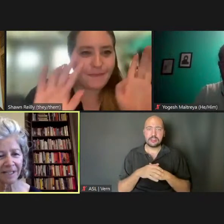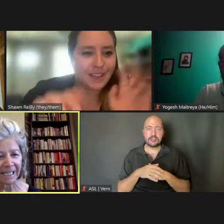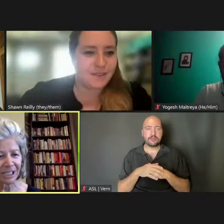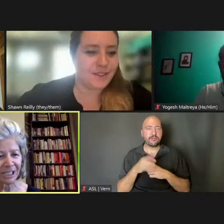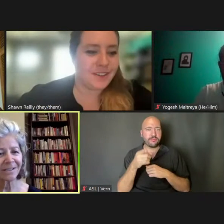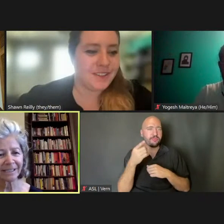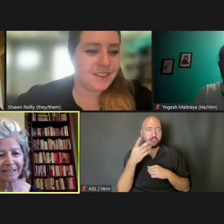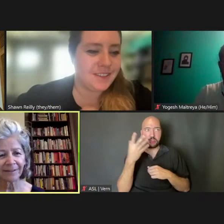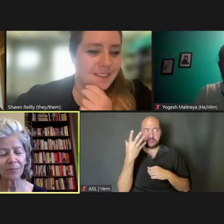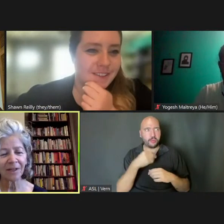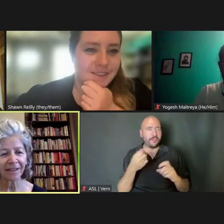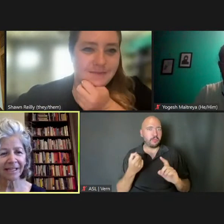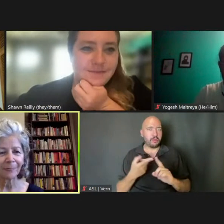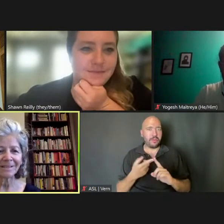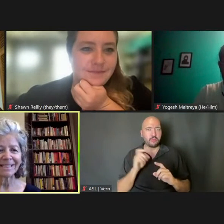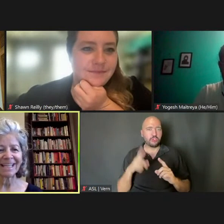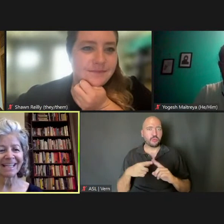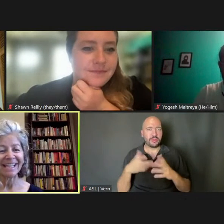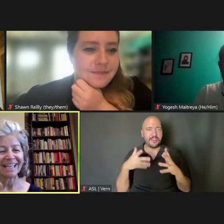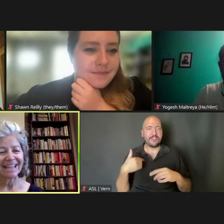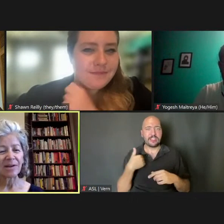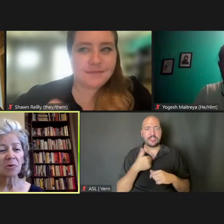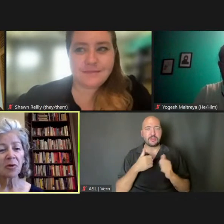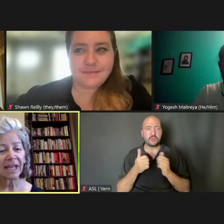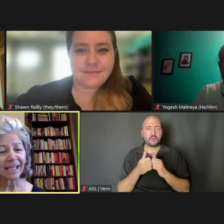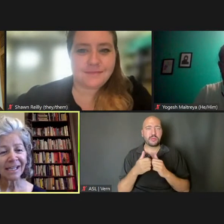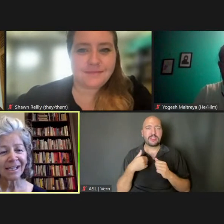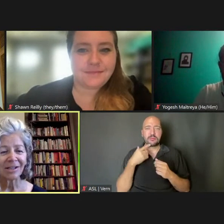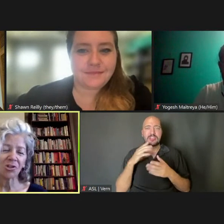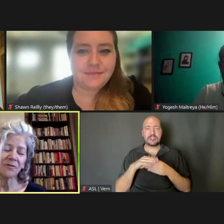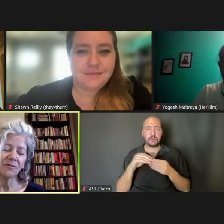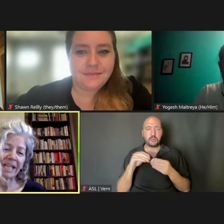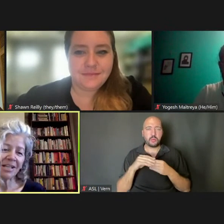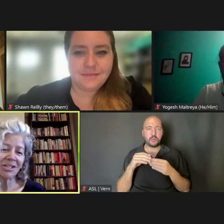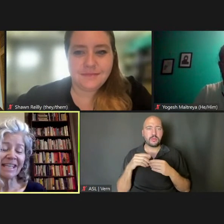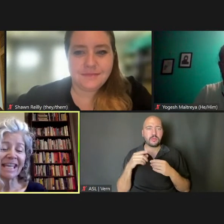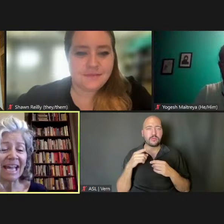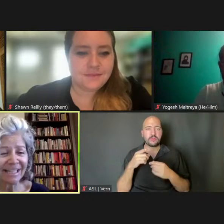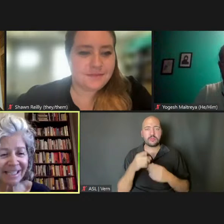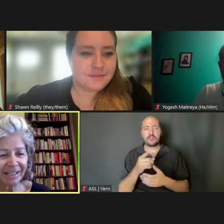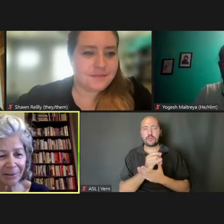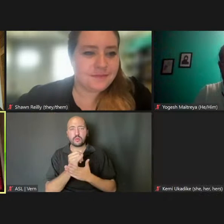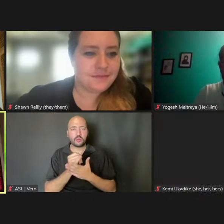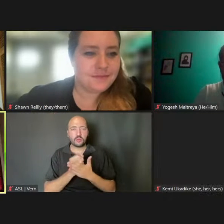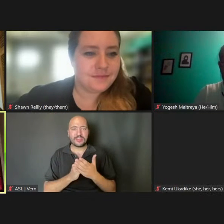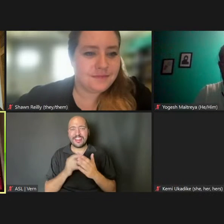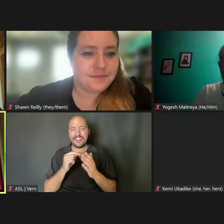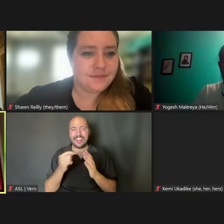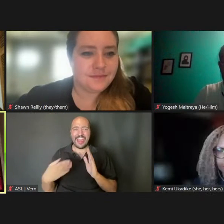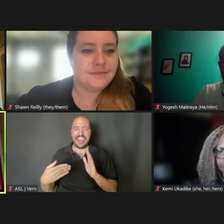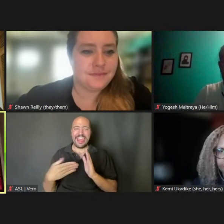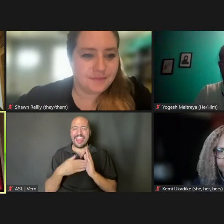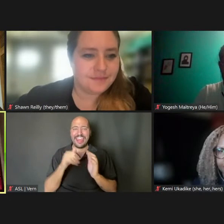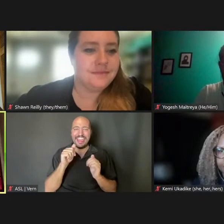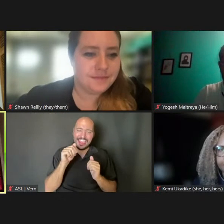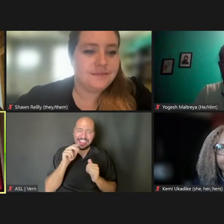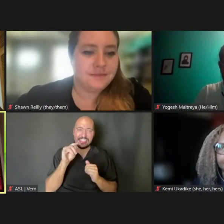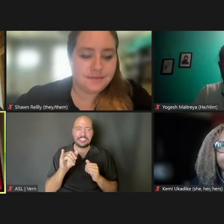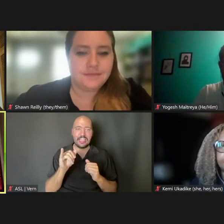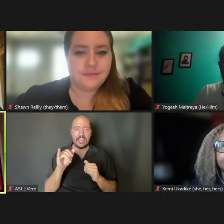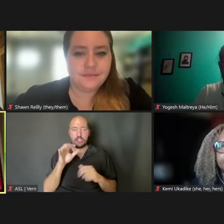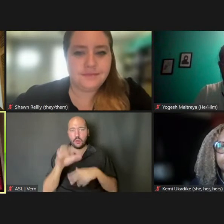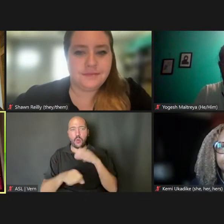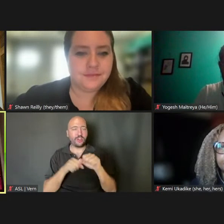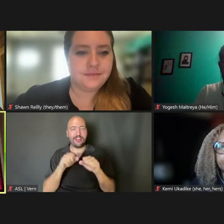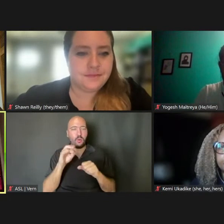beautiful provocation to leave us with. And I would say that in a way, you've sketched the anti-colonial. How do we